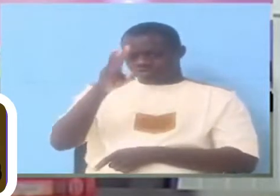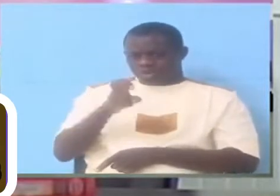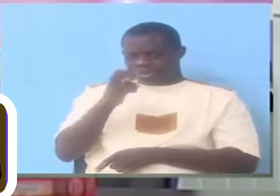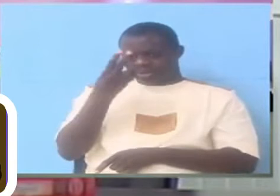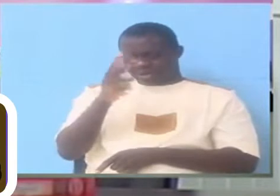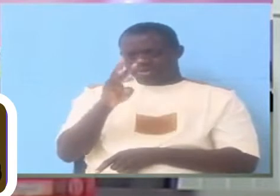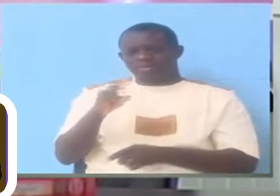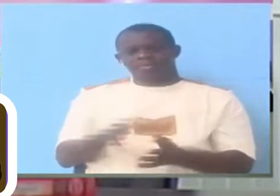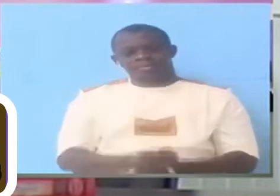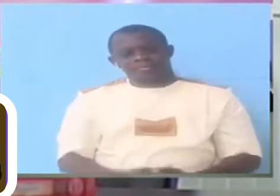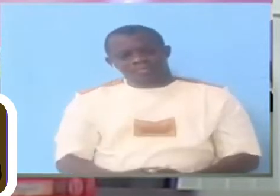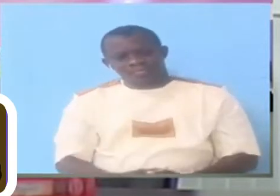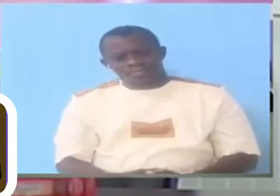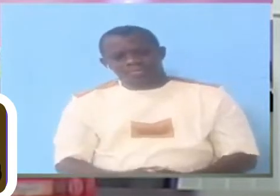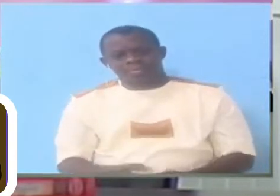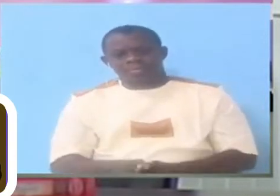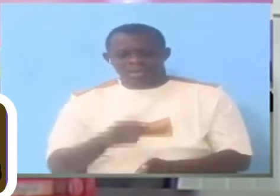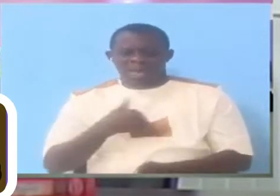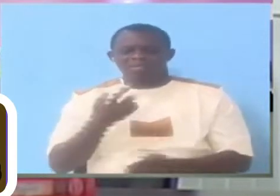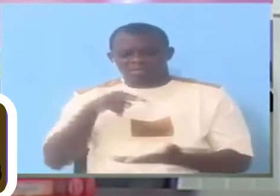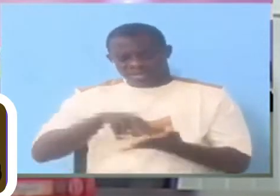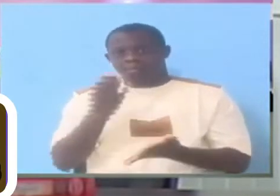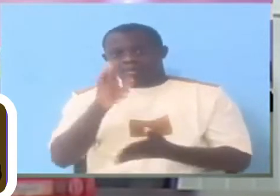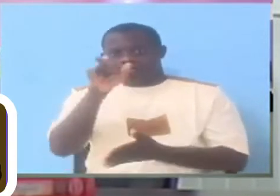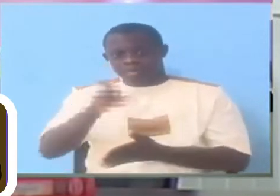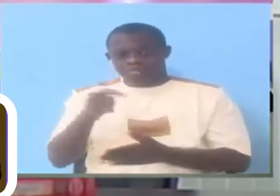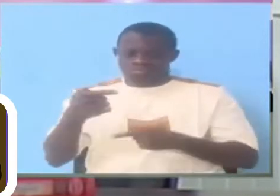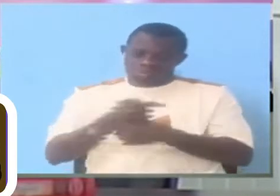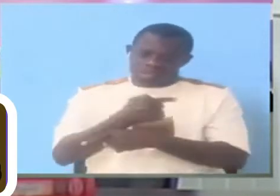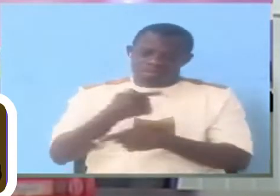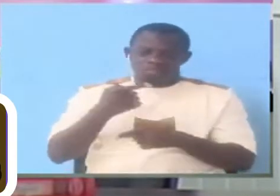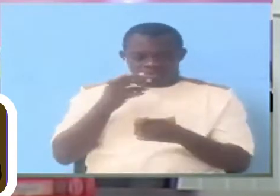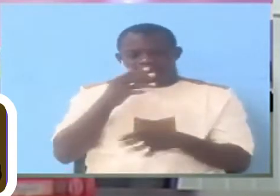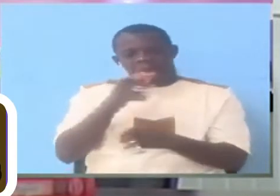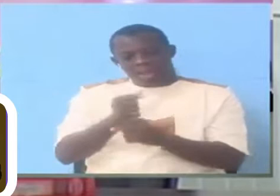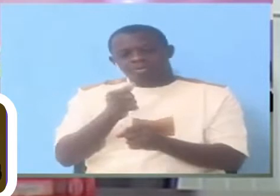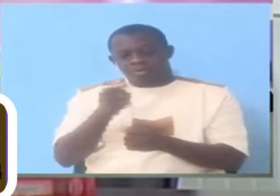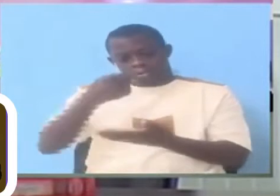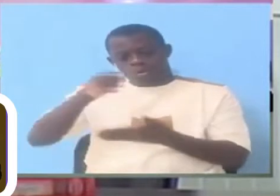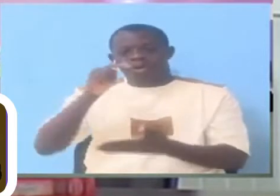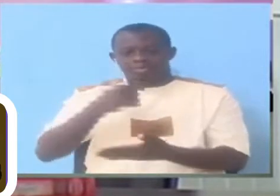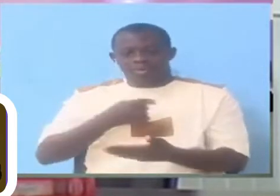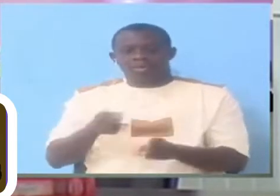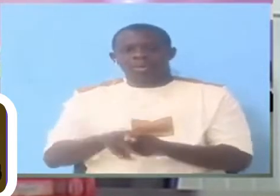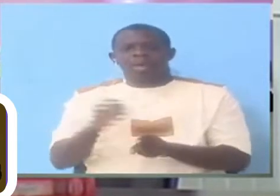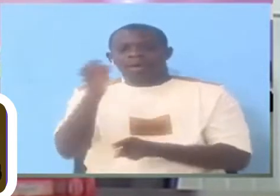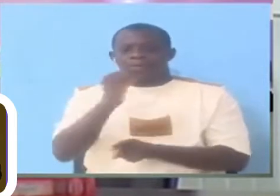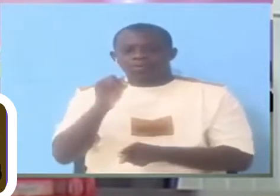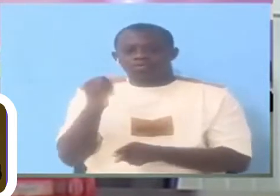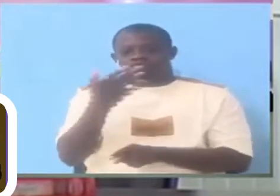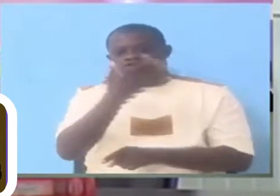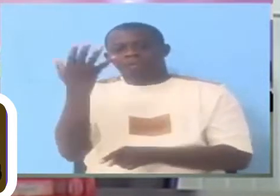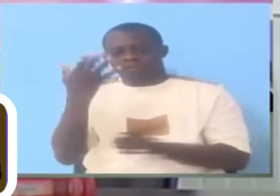won. I stand to be corrected because on some of the information I have I